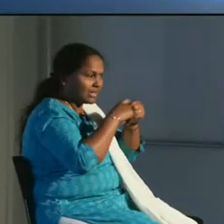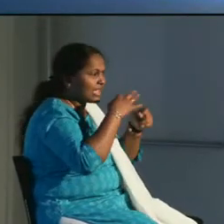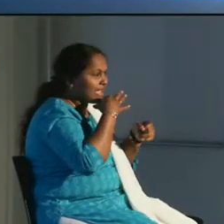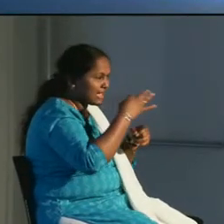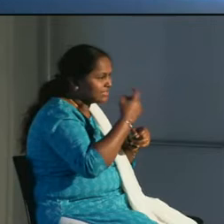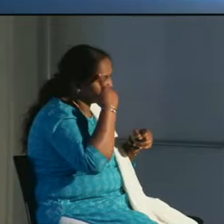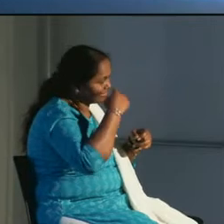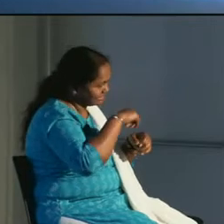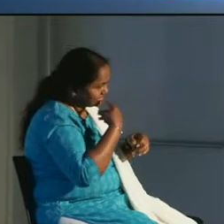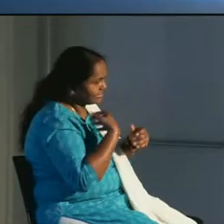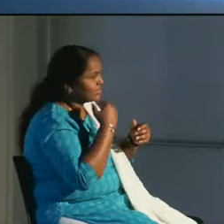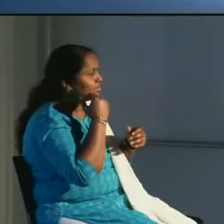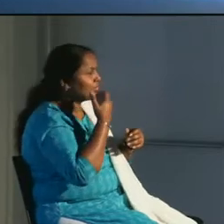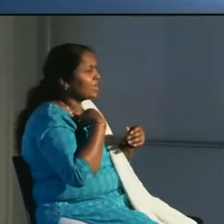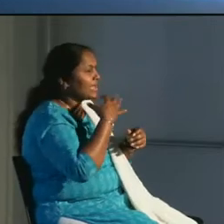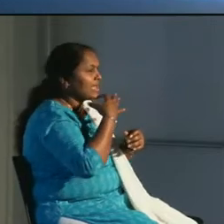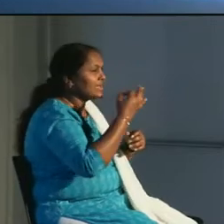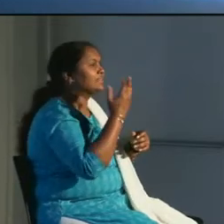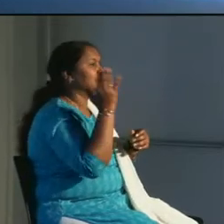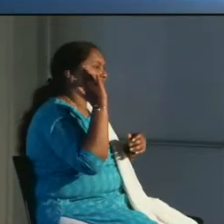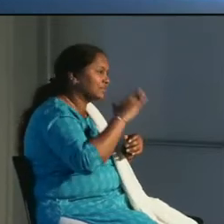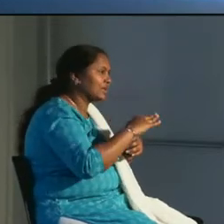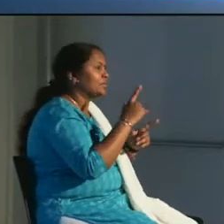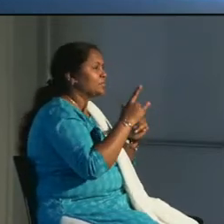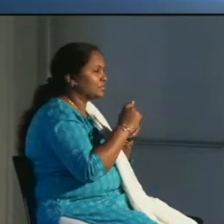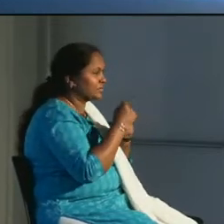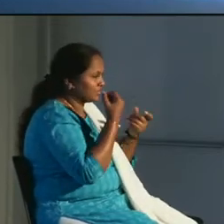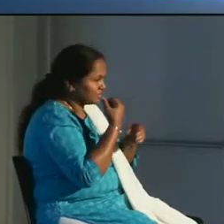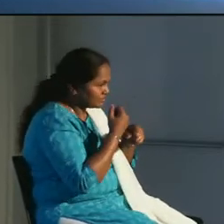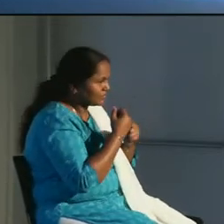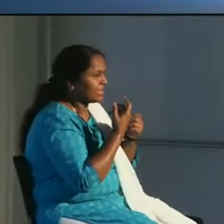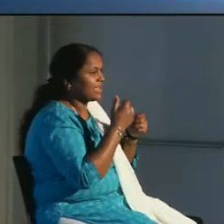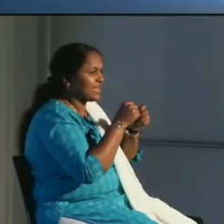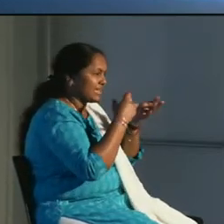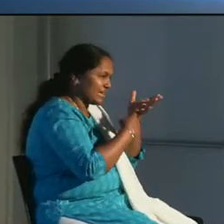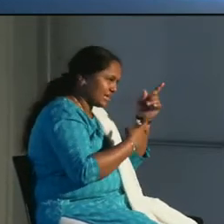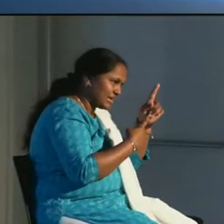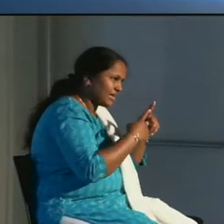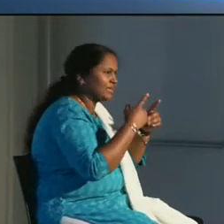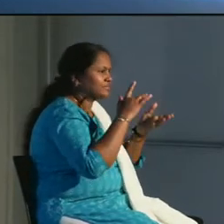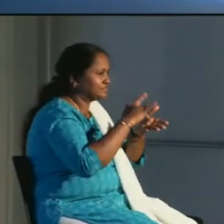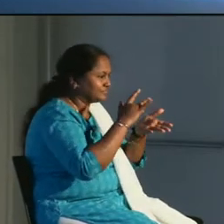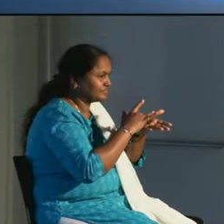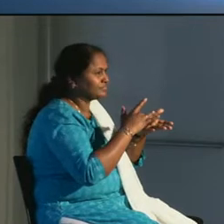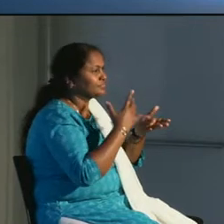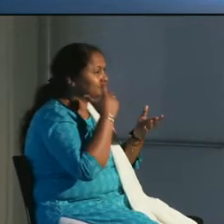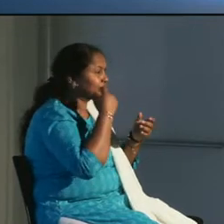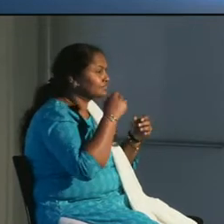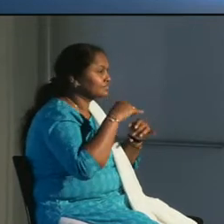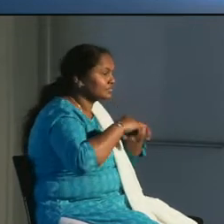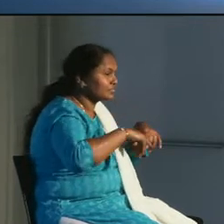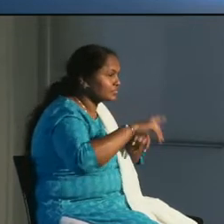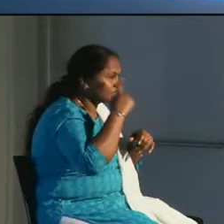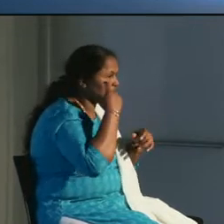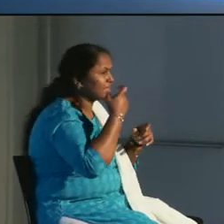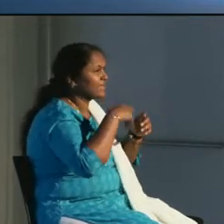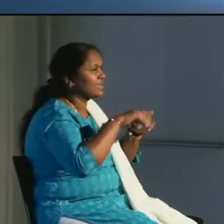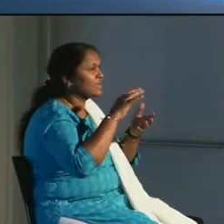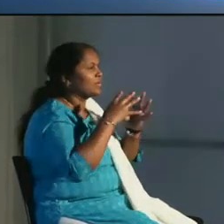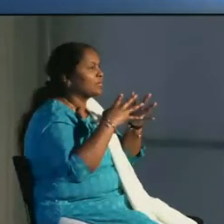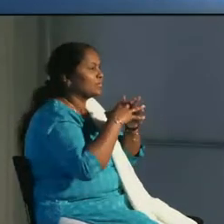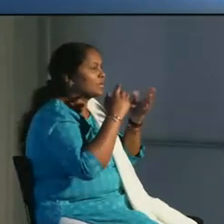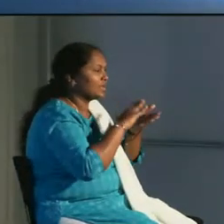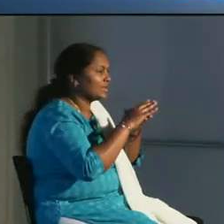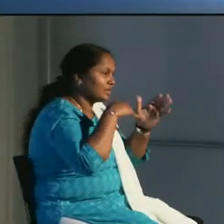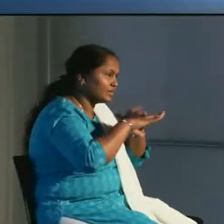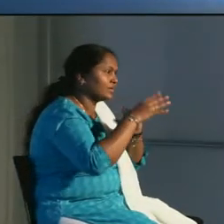ask yourself when you kind of come towards making art in public spaces? This is a warehouse in Alappuzha. Alappuzha now is one of my